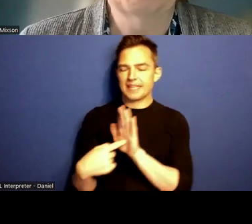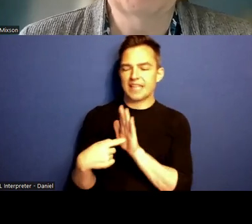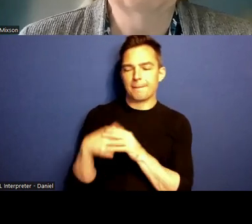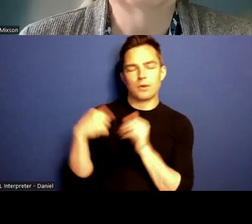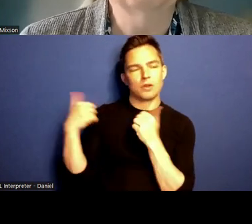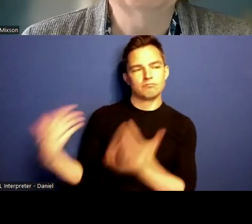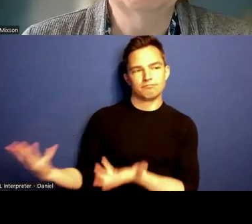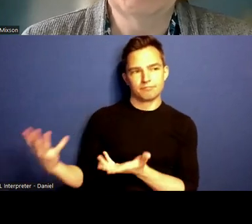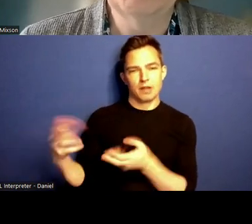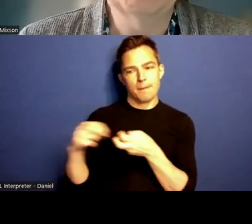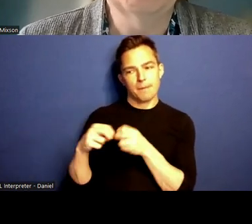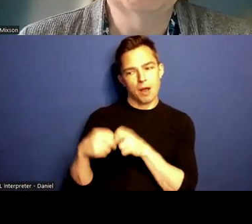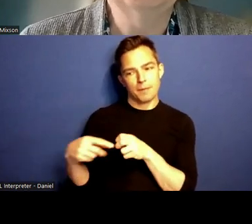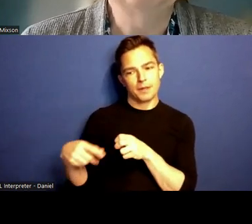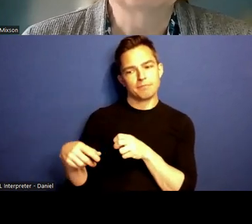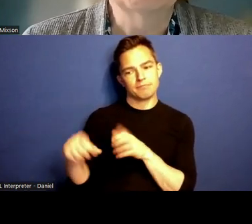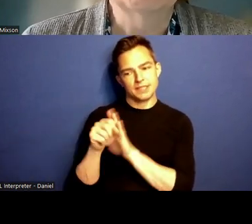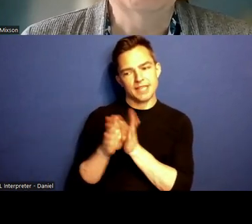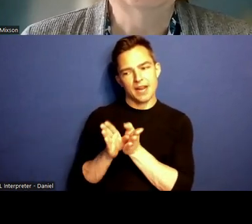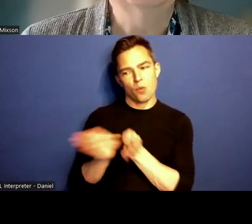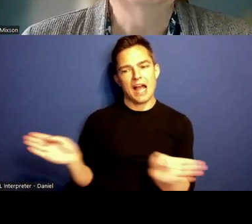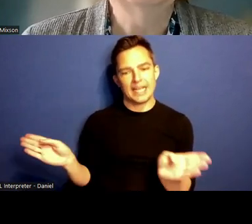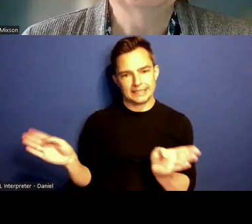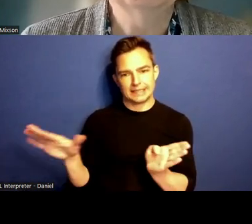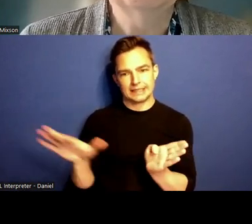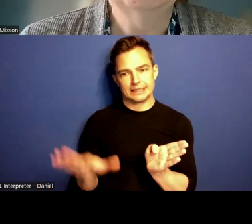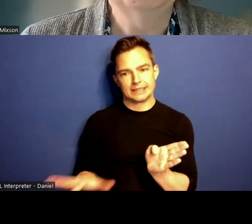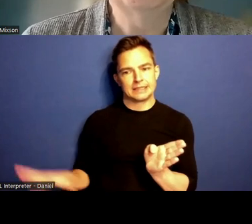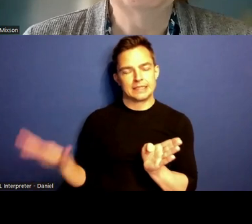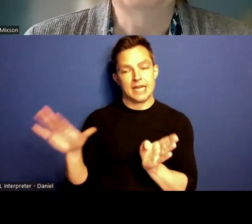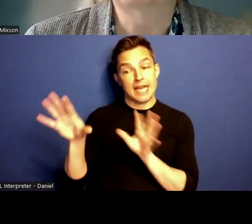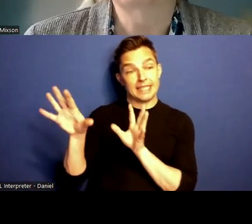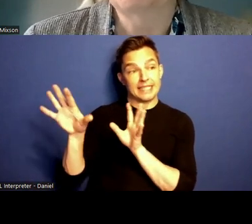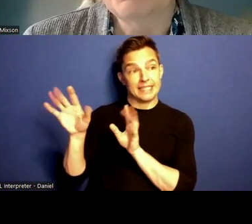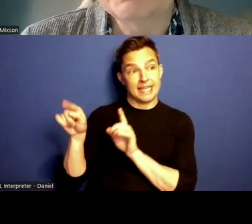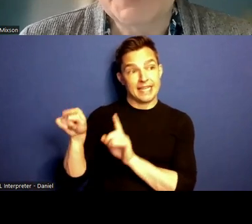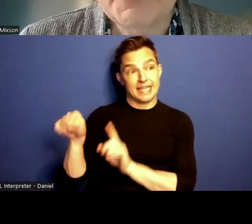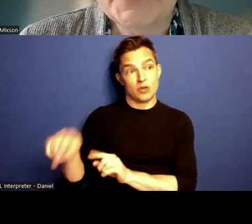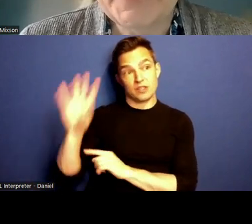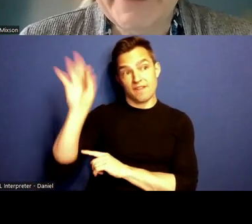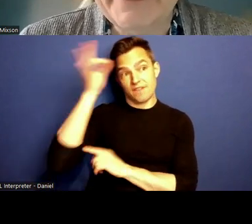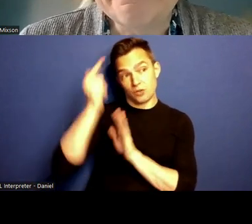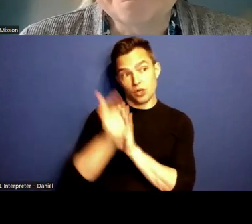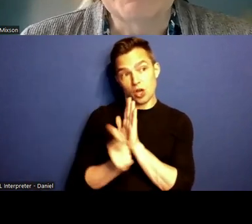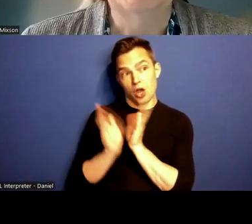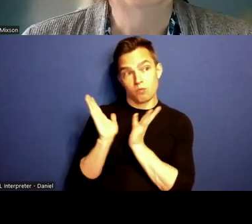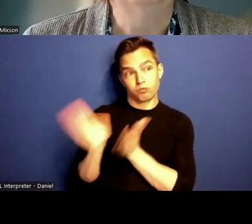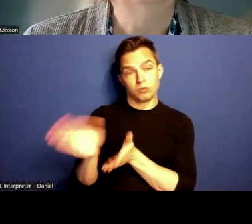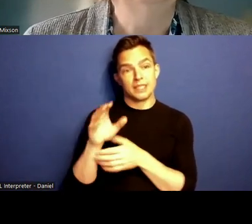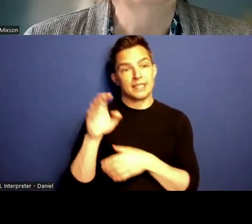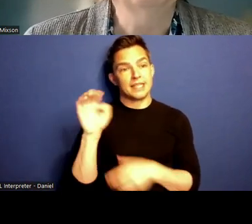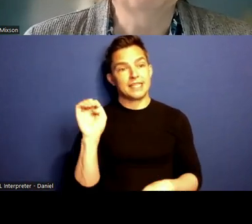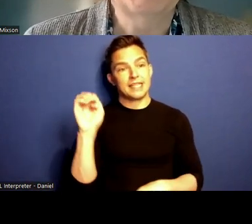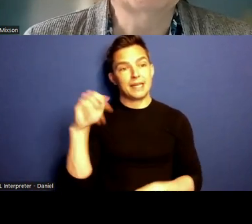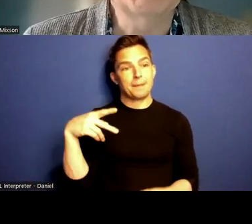a problem that is statewide, and here is the federal law, EPSDT.